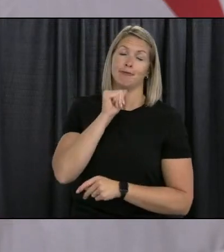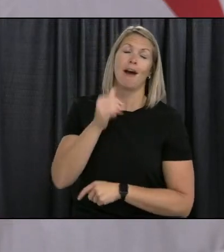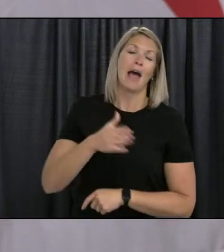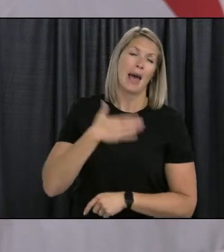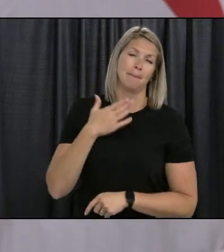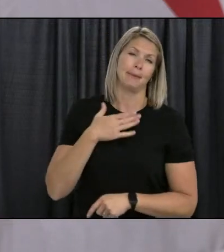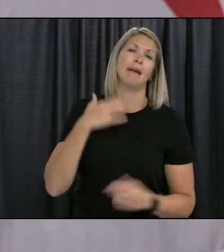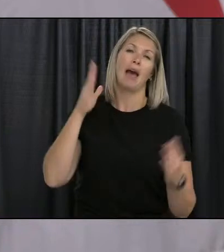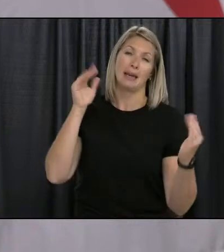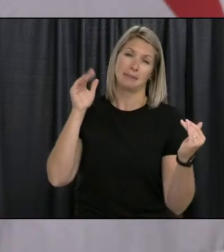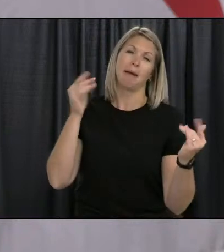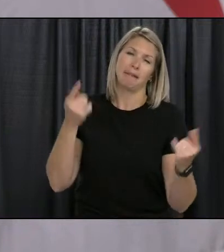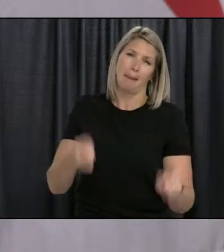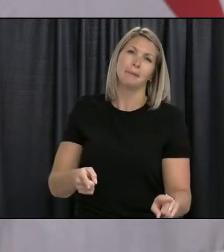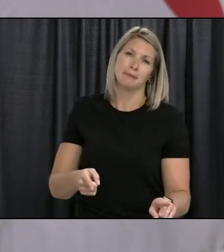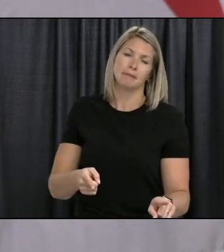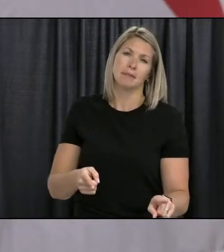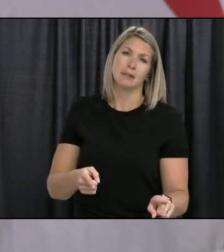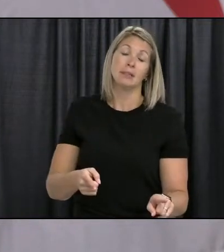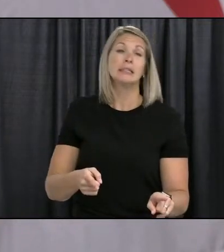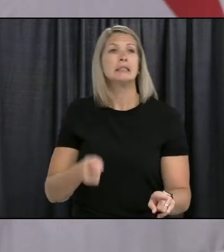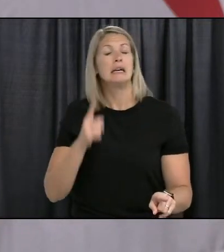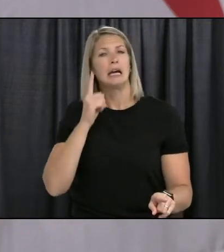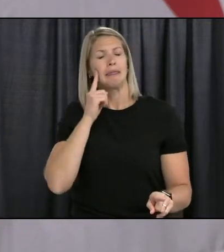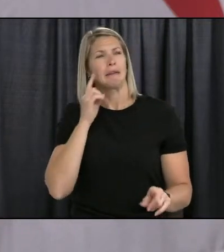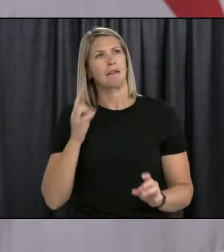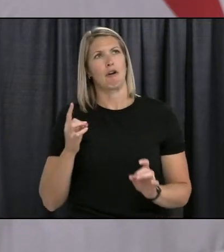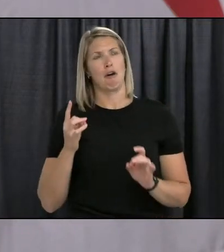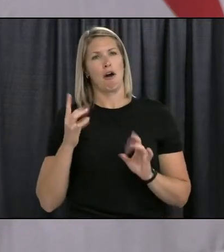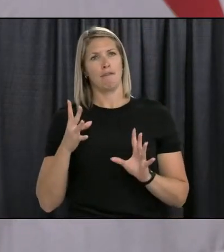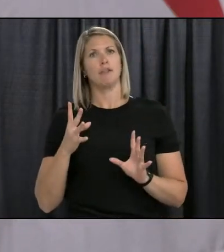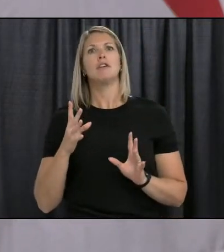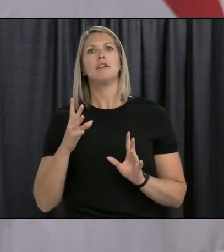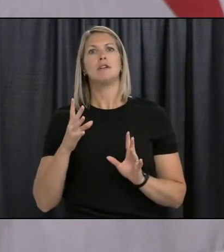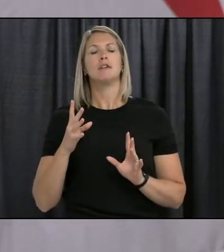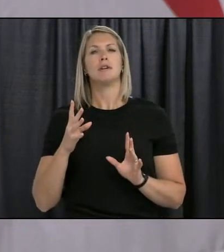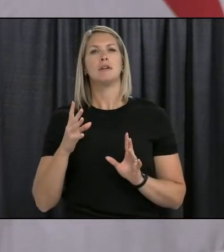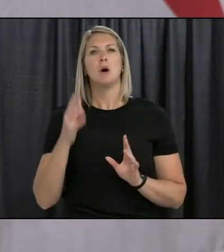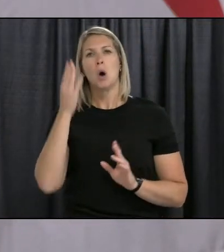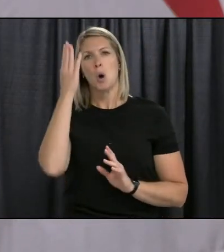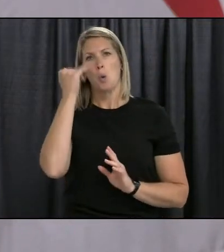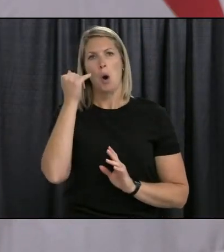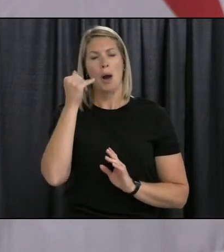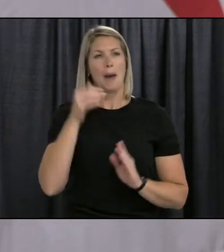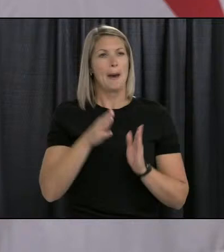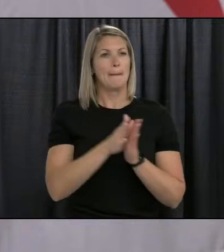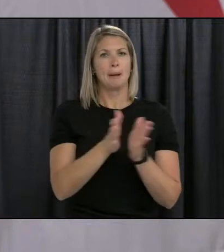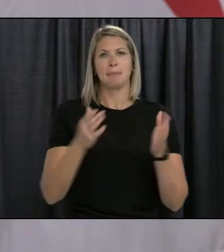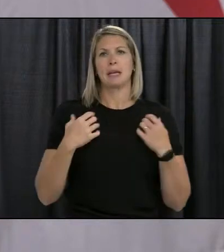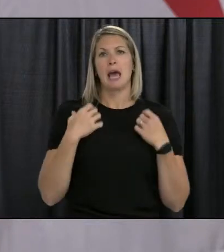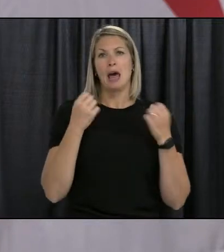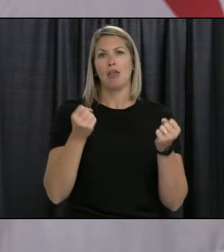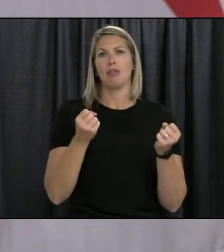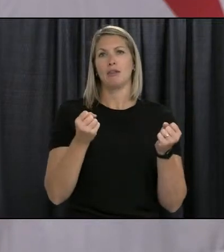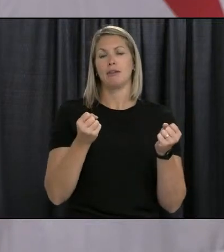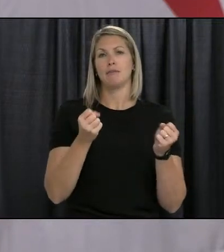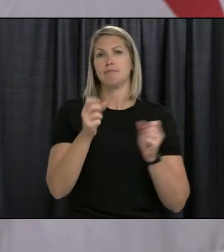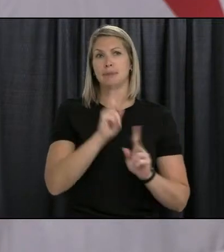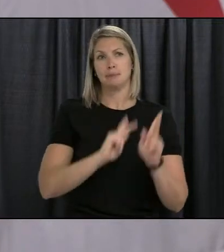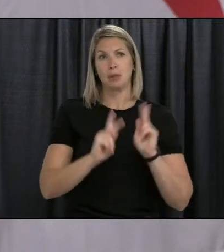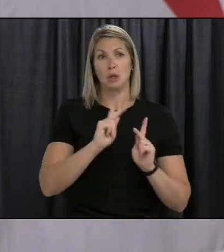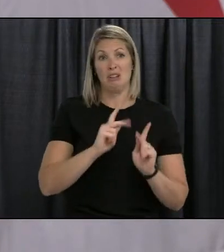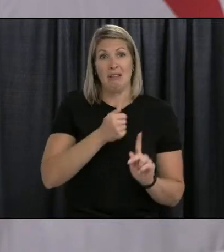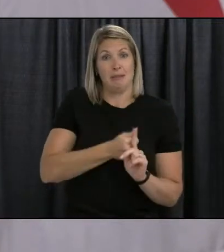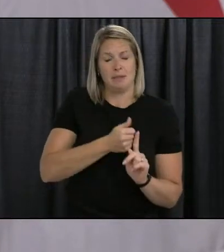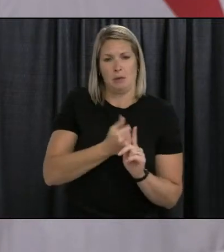to be expected. I think it's unfortunate that people feel that public health officials who are doing